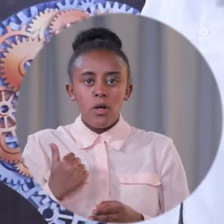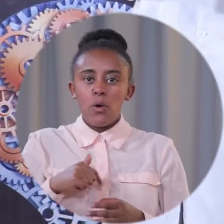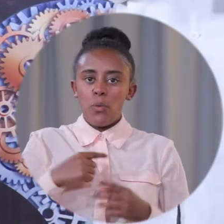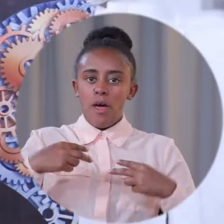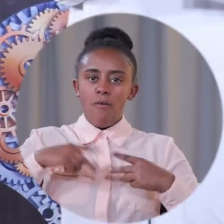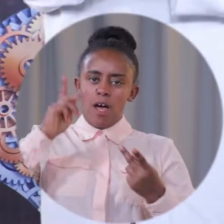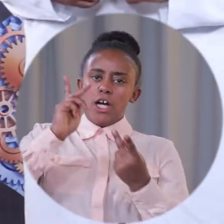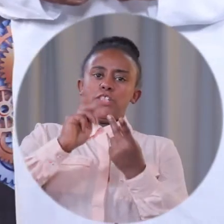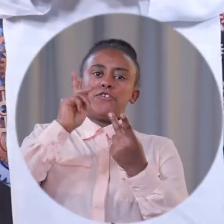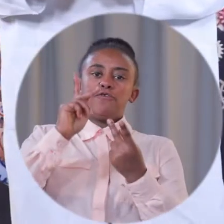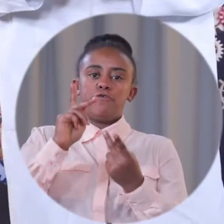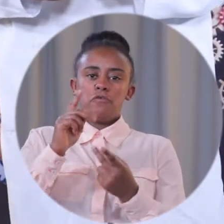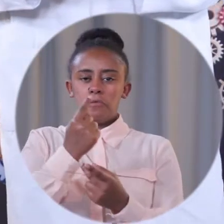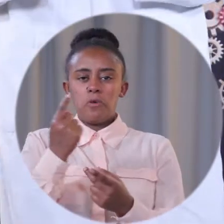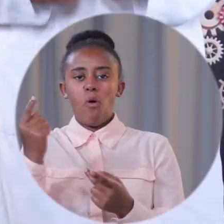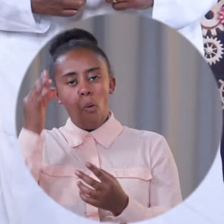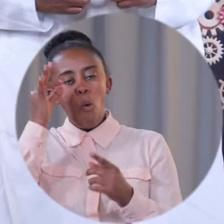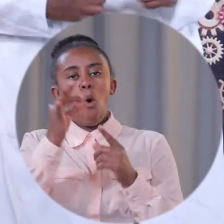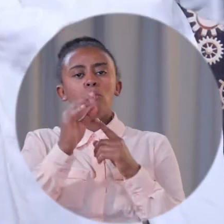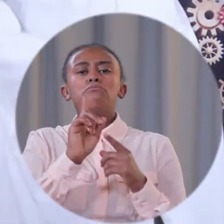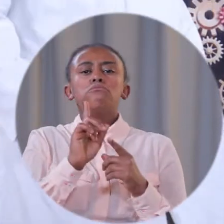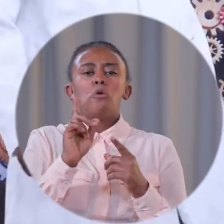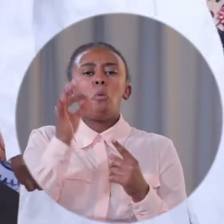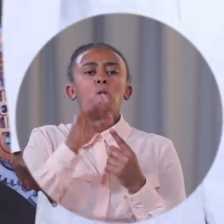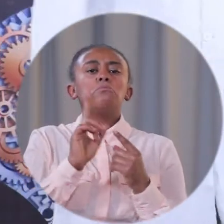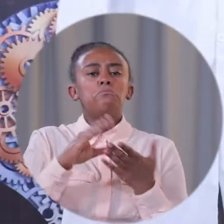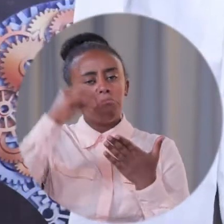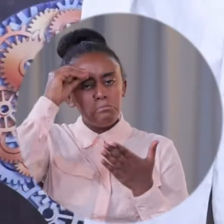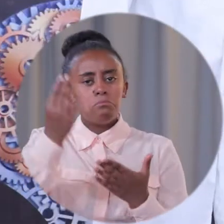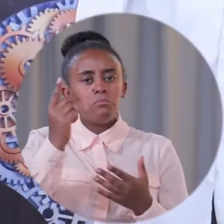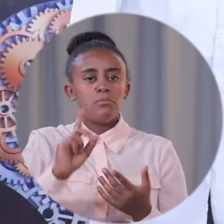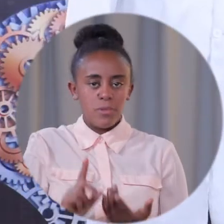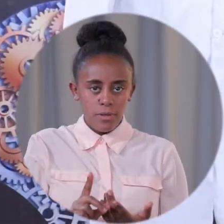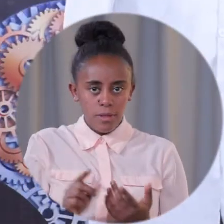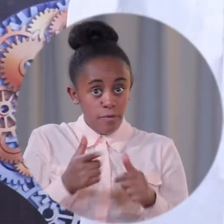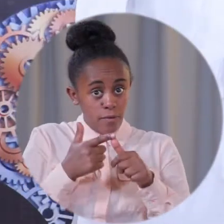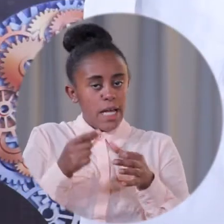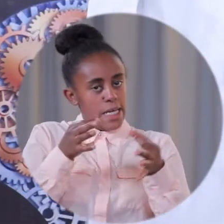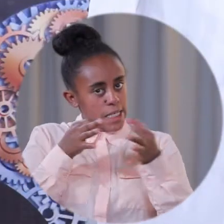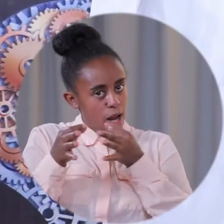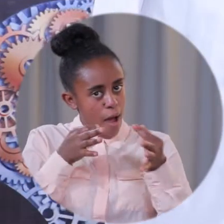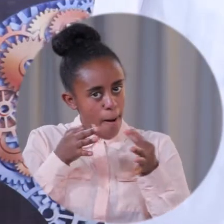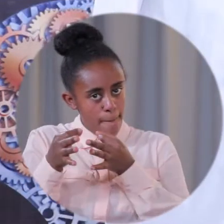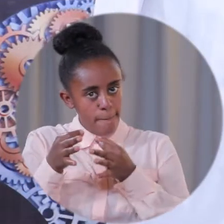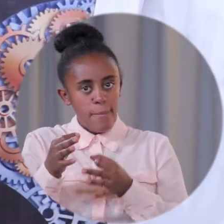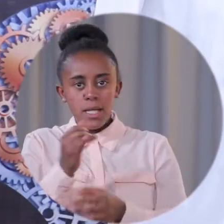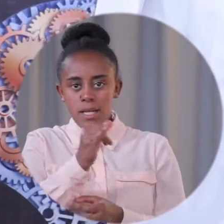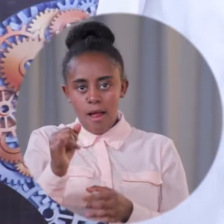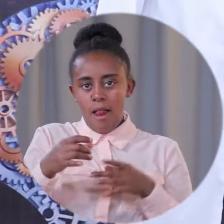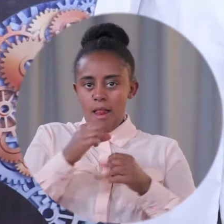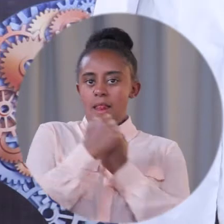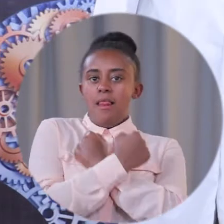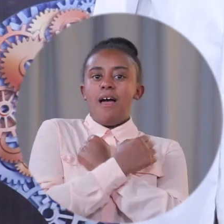to achieve some goal. What is that goal? Describe the students. Describe their likes